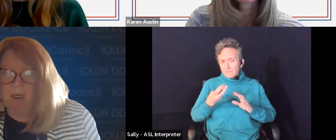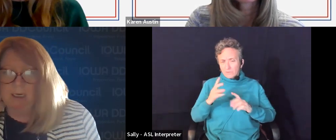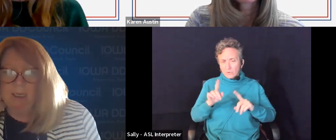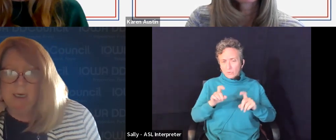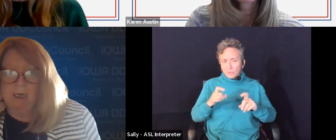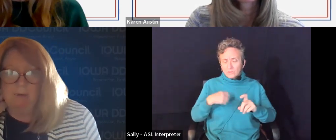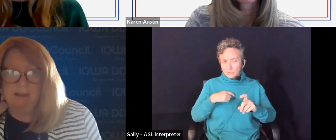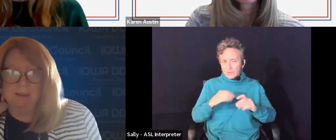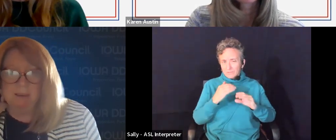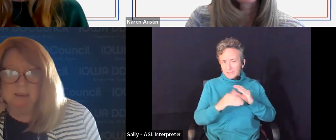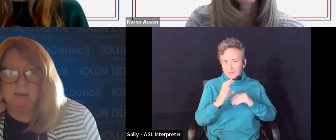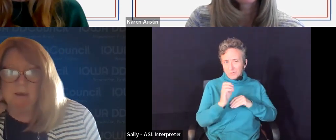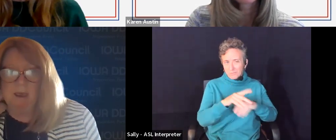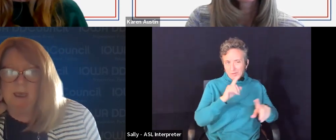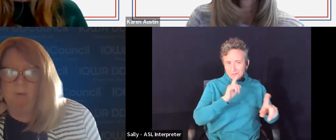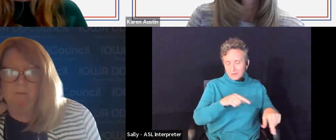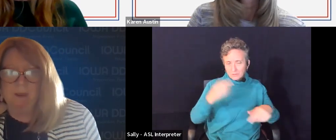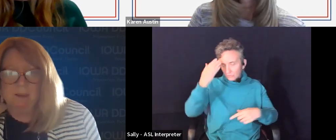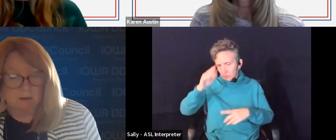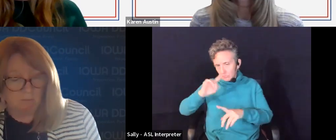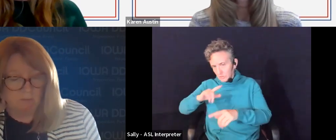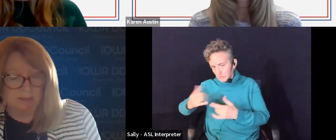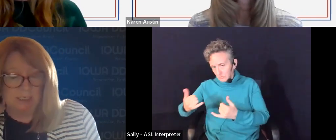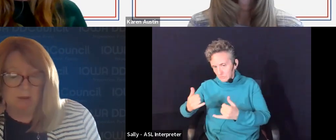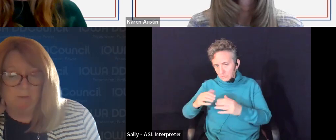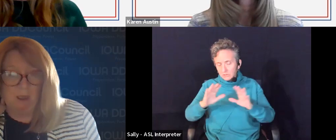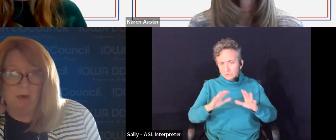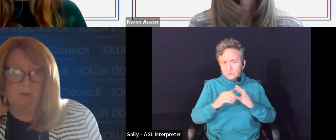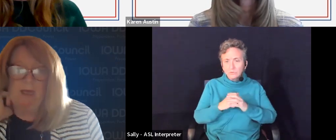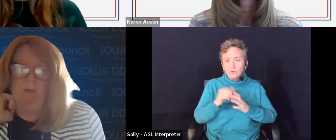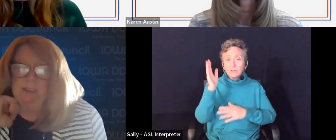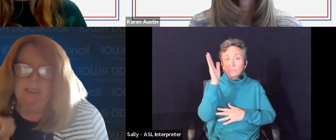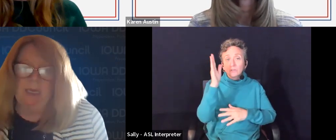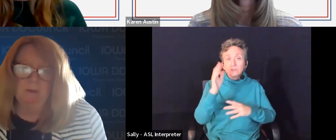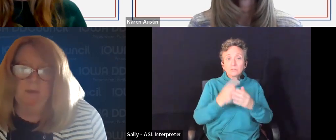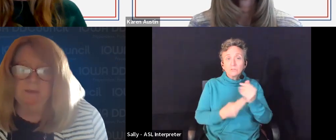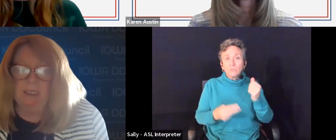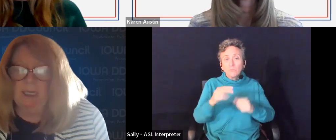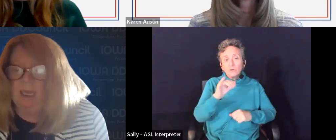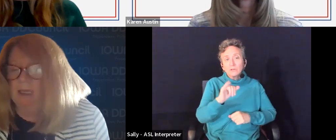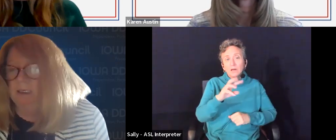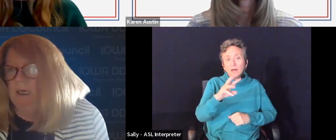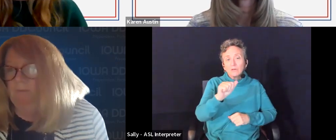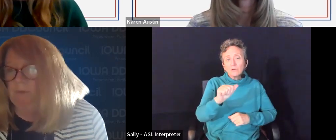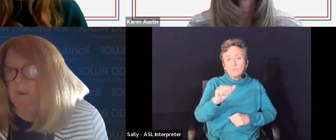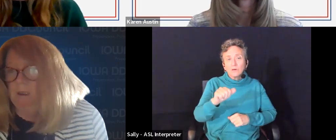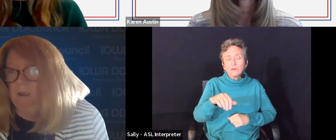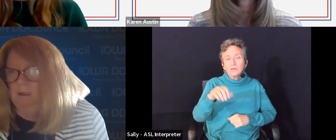had a couple questions that we'll get back to people on. And this presentation will be on both the Iowa DD Council website